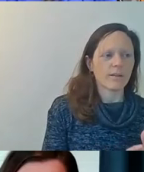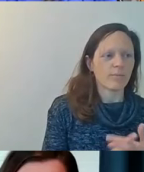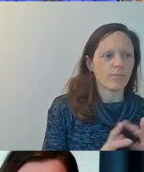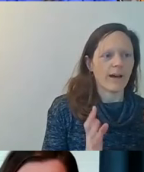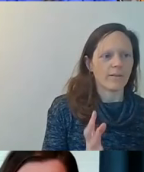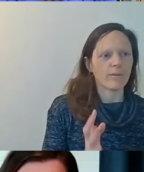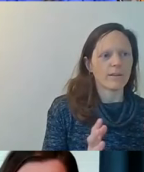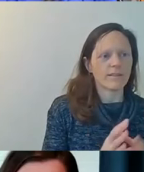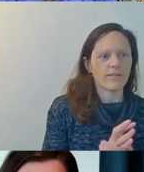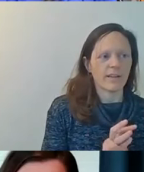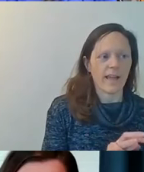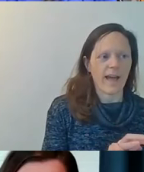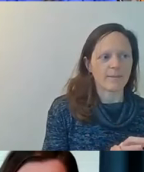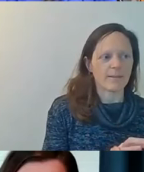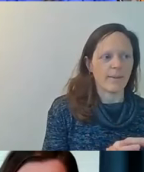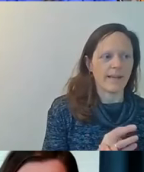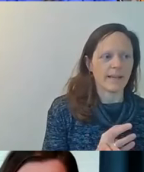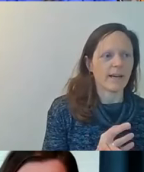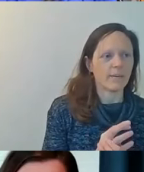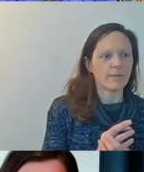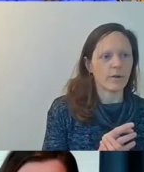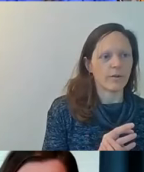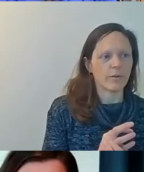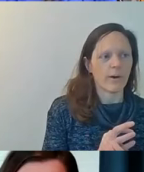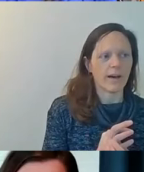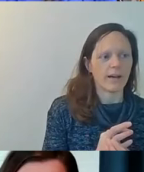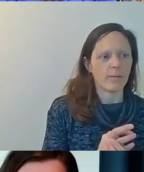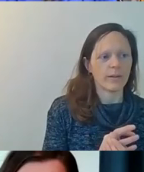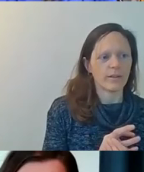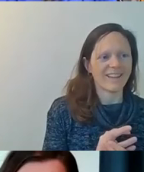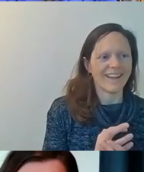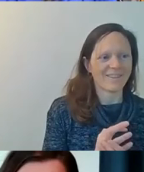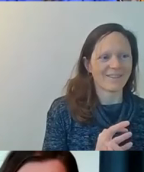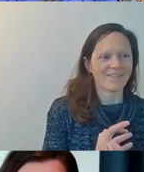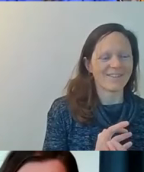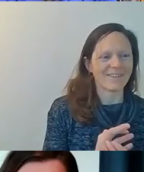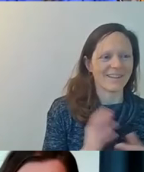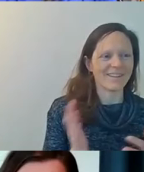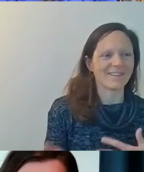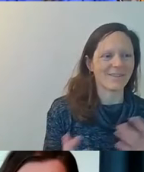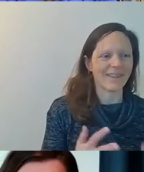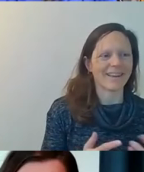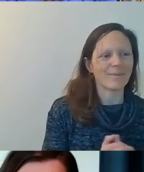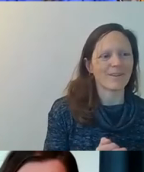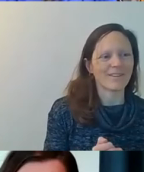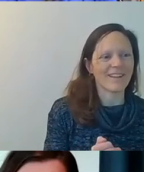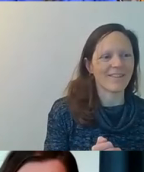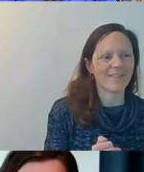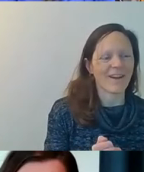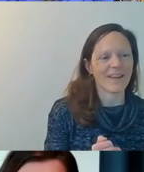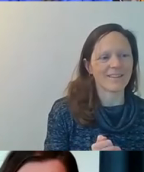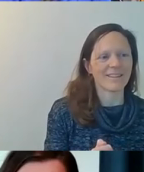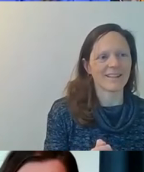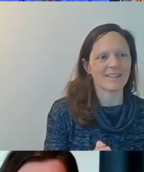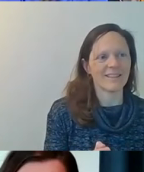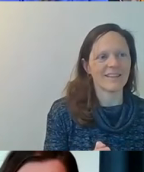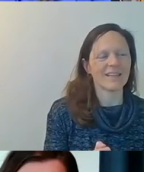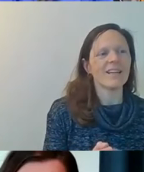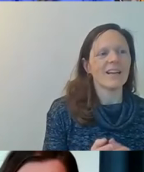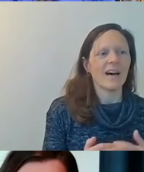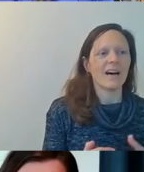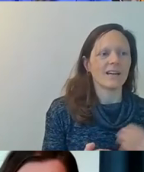really, really significant gaps is by income. So when you're looking at households or adults with incomes over